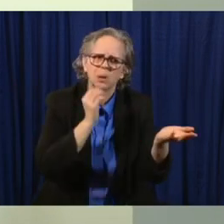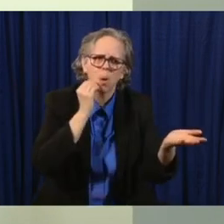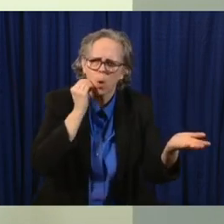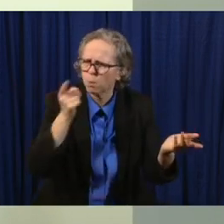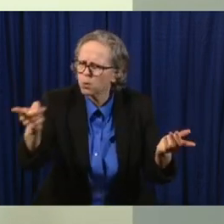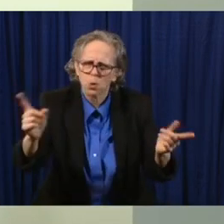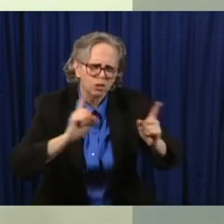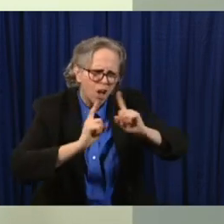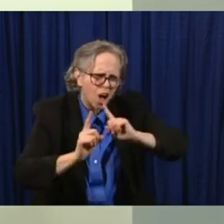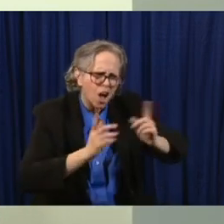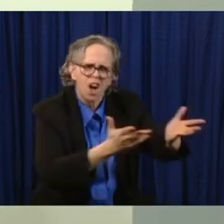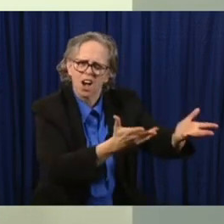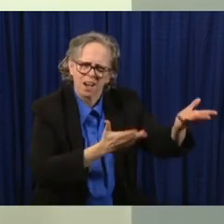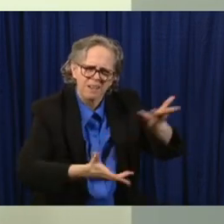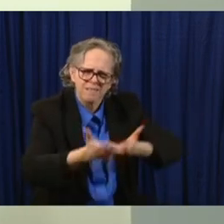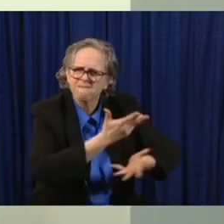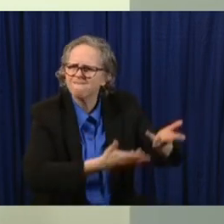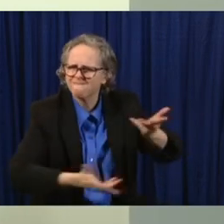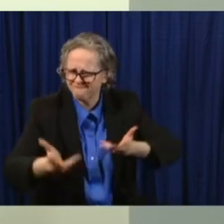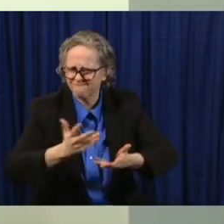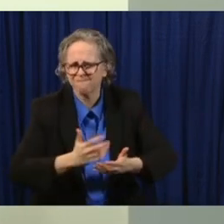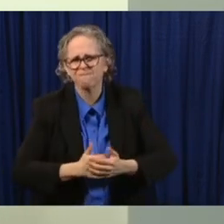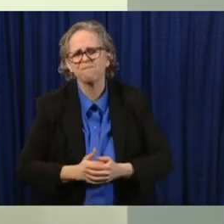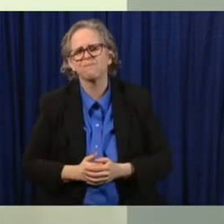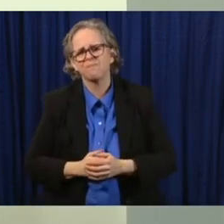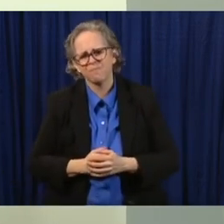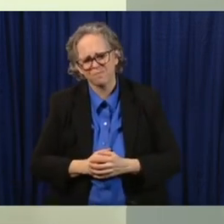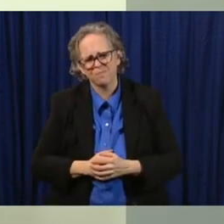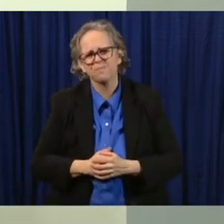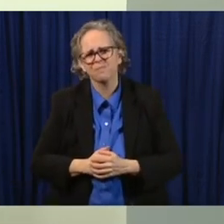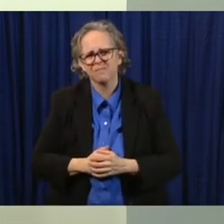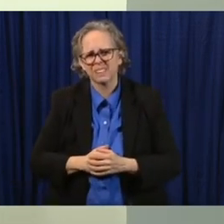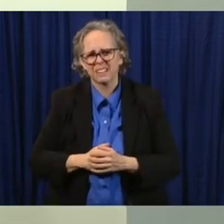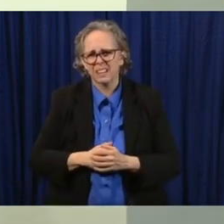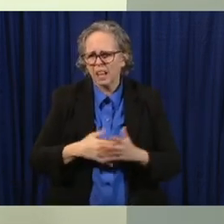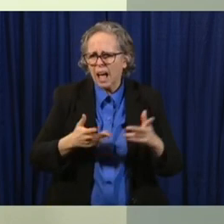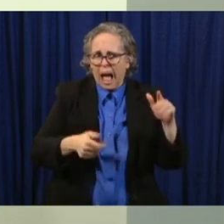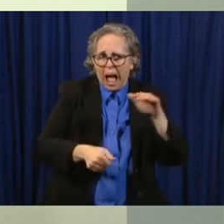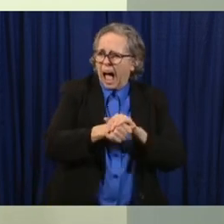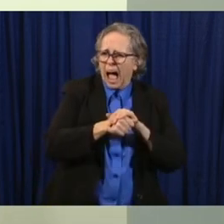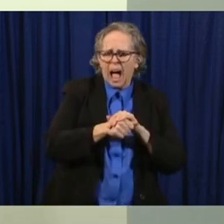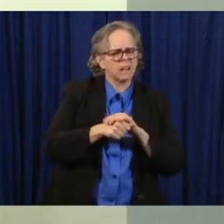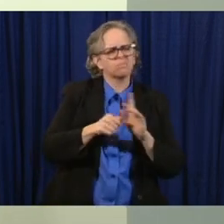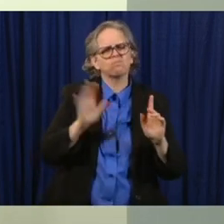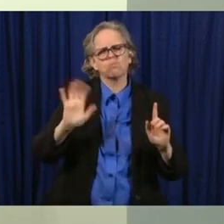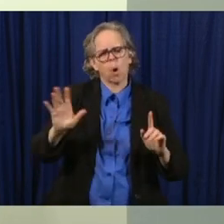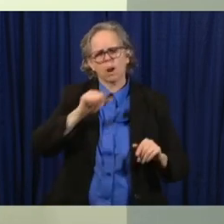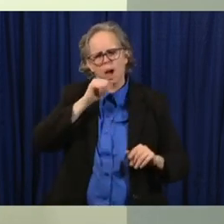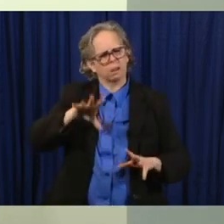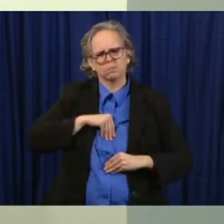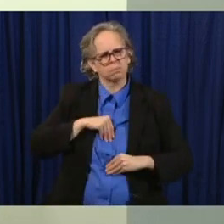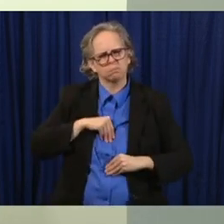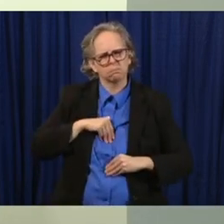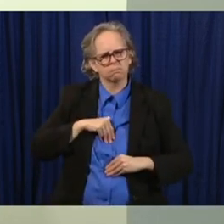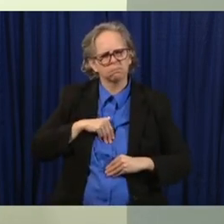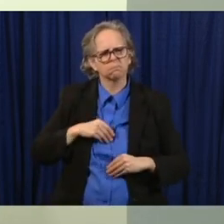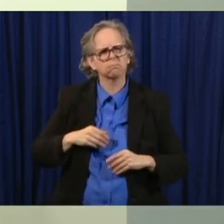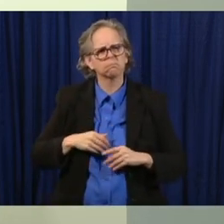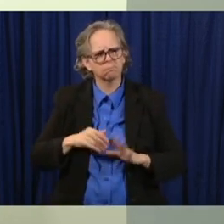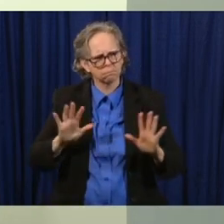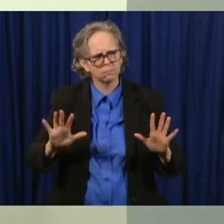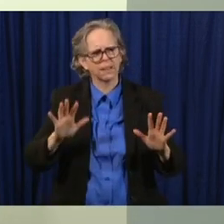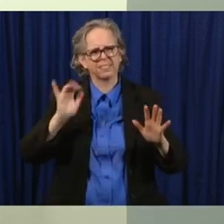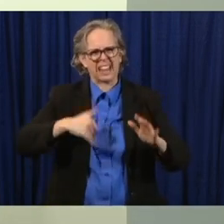so I think a very important part of our order was mandating that within 24 hours that communication be taking